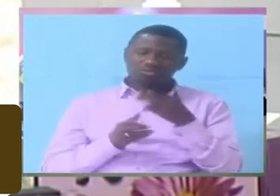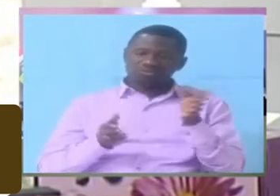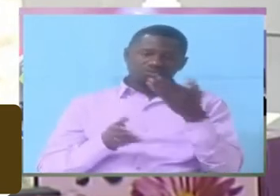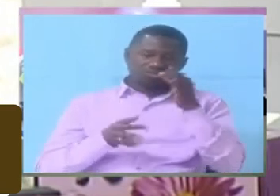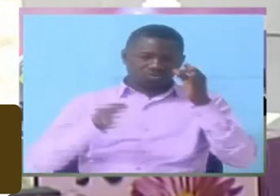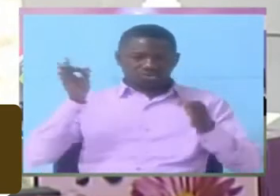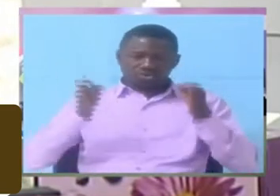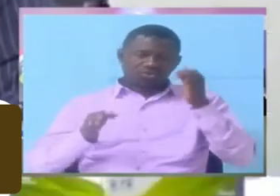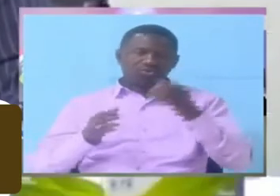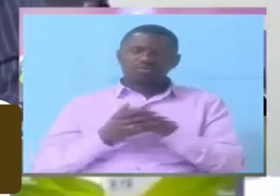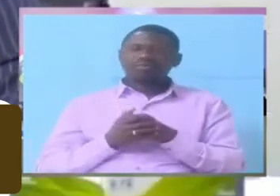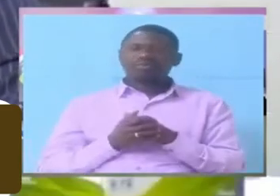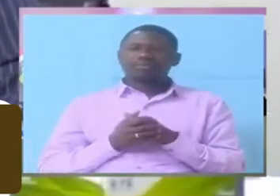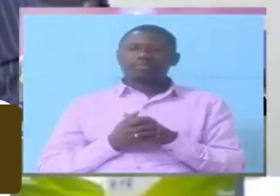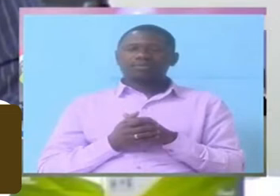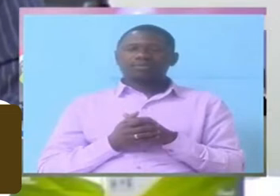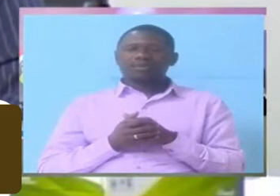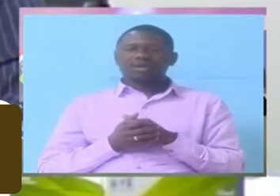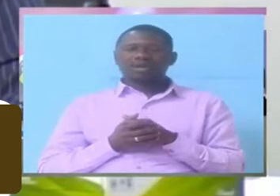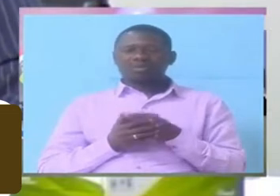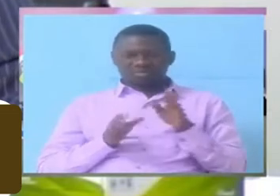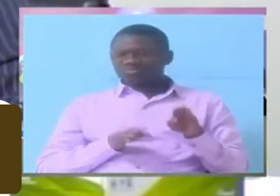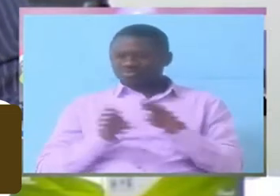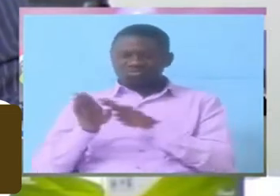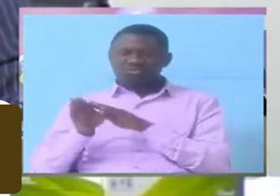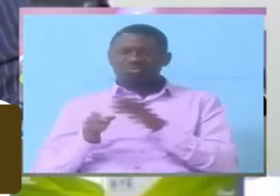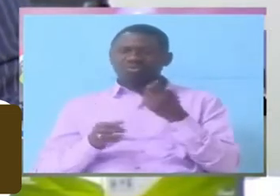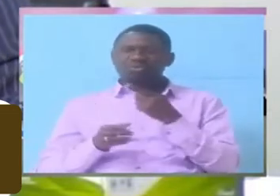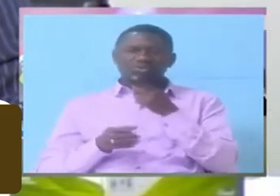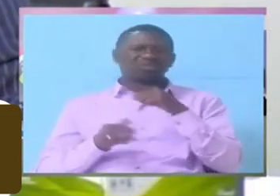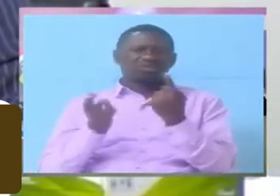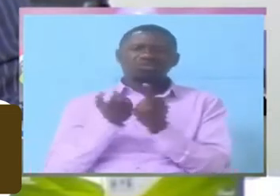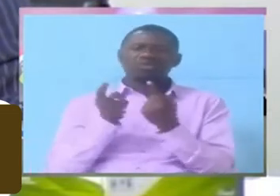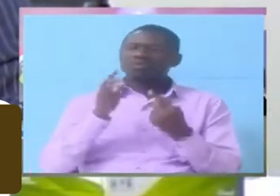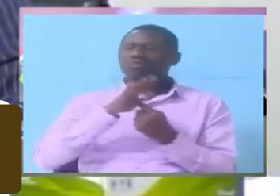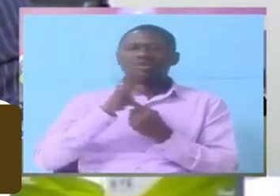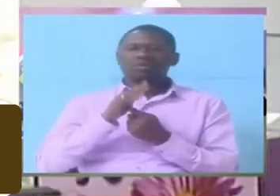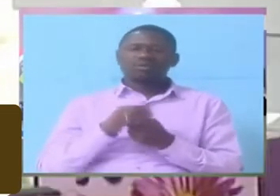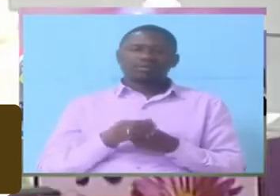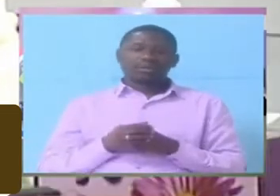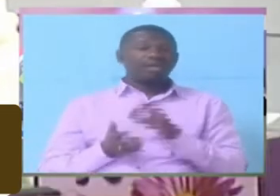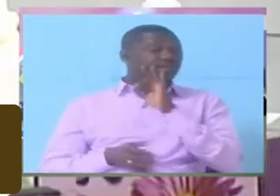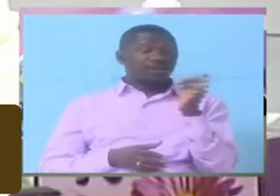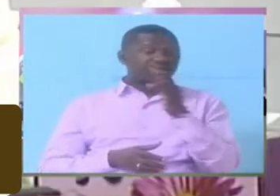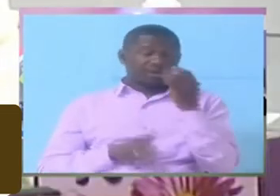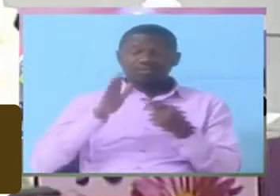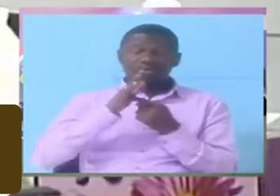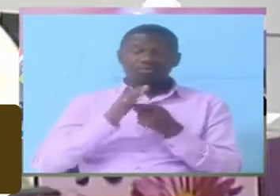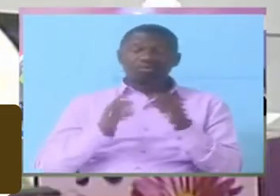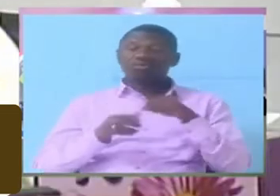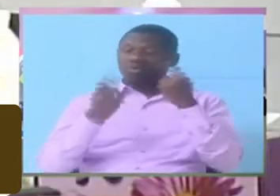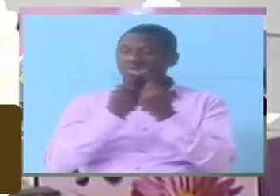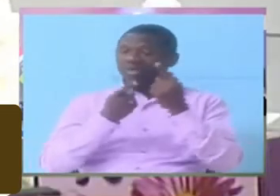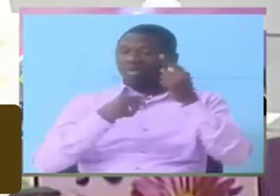Those details are not really very important. No, it's very important. Okay, something ahead. Happened after that. Okay, what's so and it's also important that the commission knows what